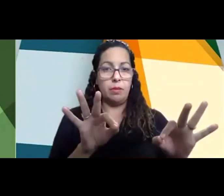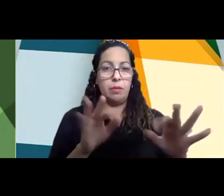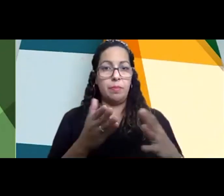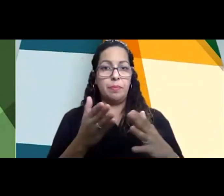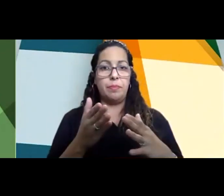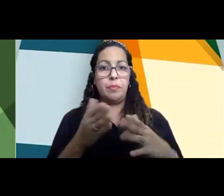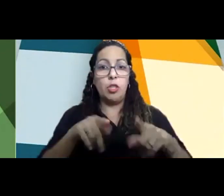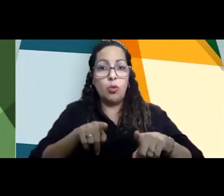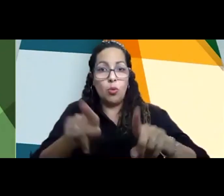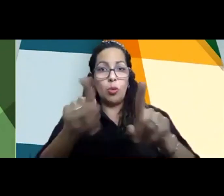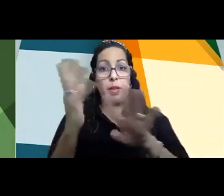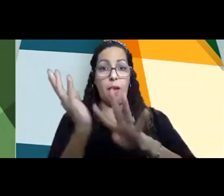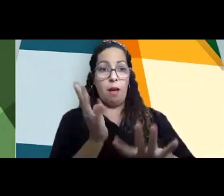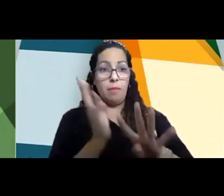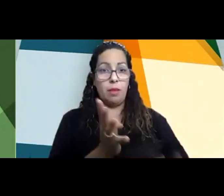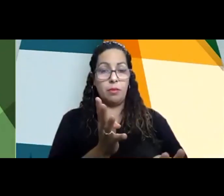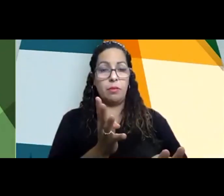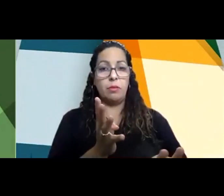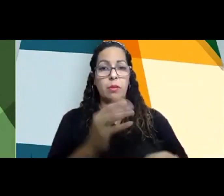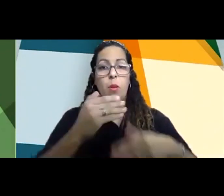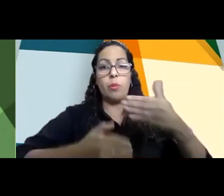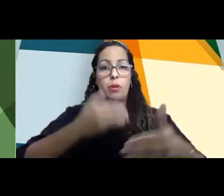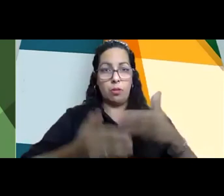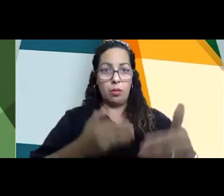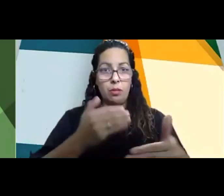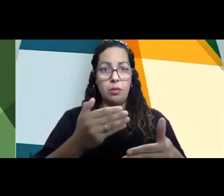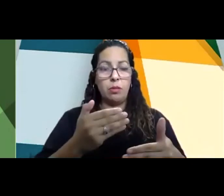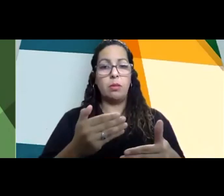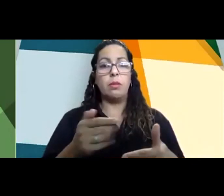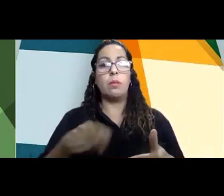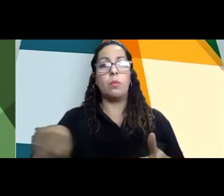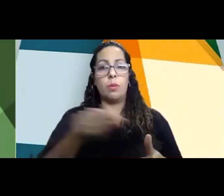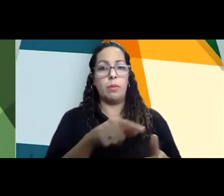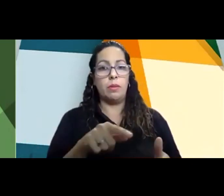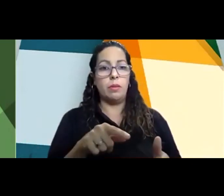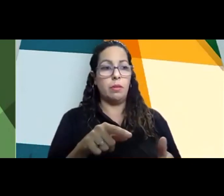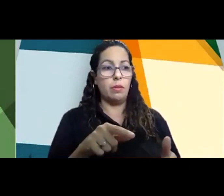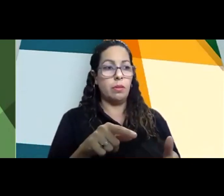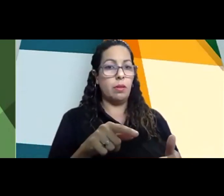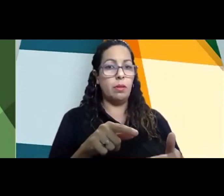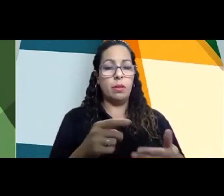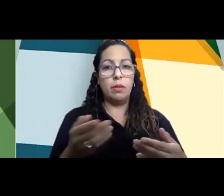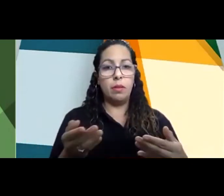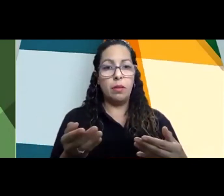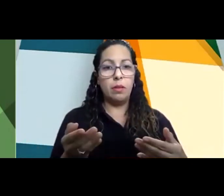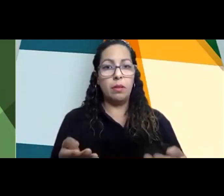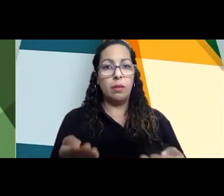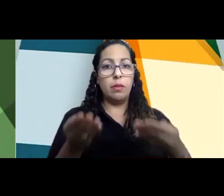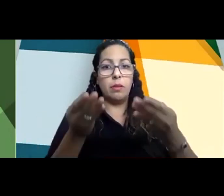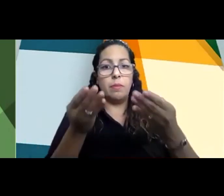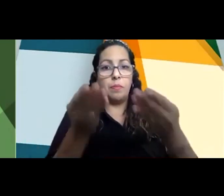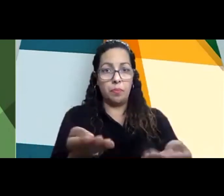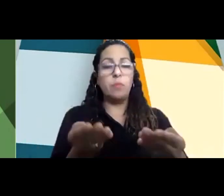document upload process, the proposer will be able to click on the documents and have a